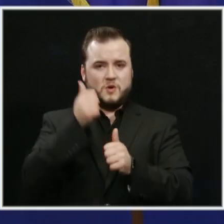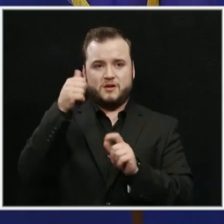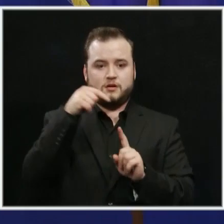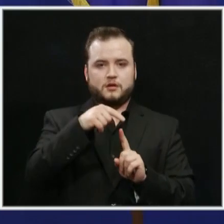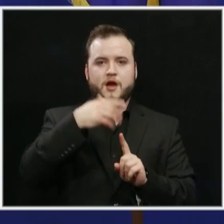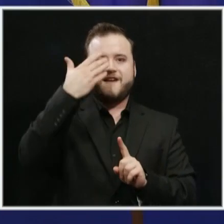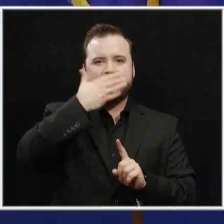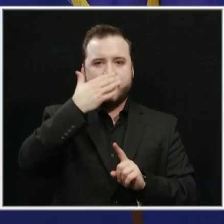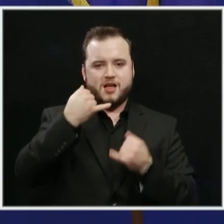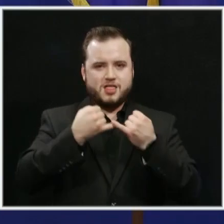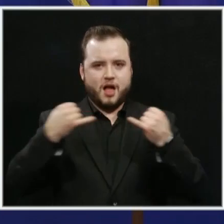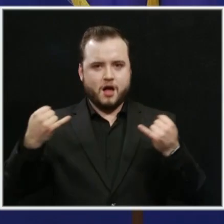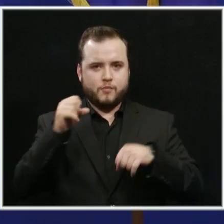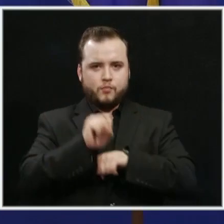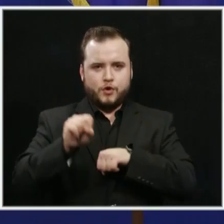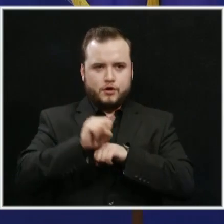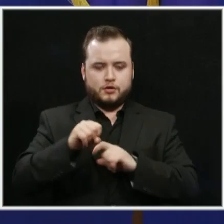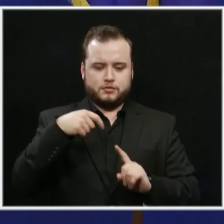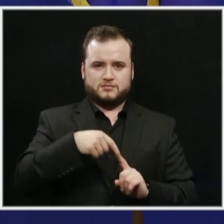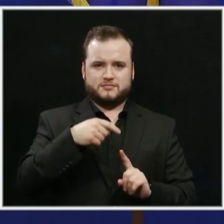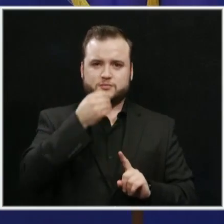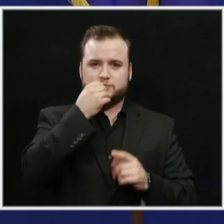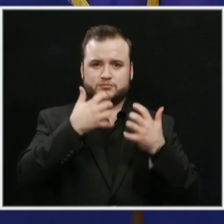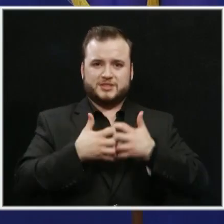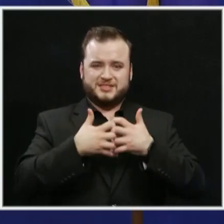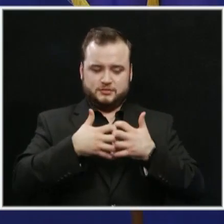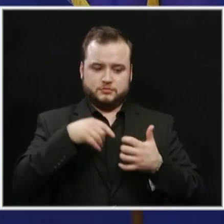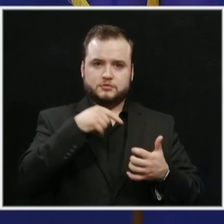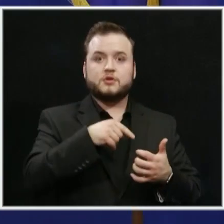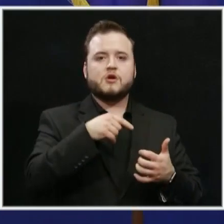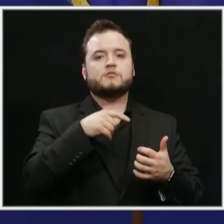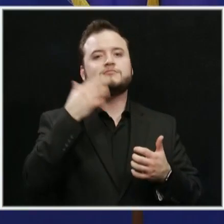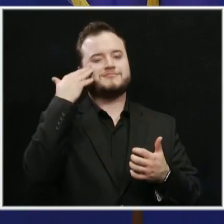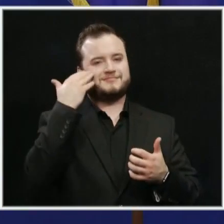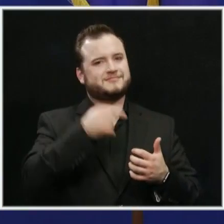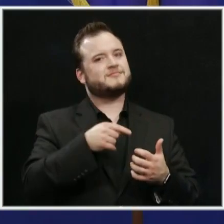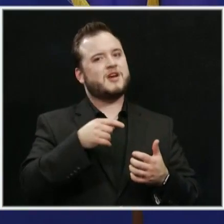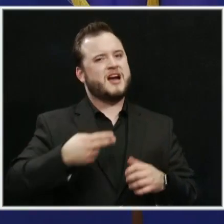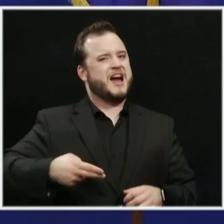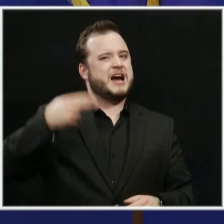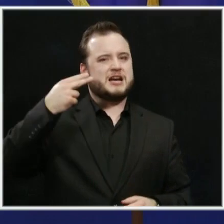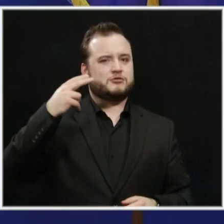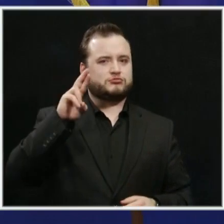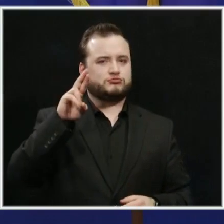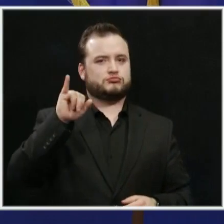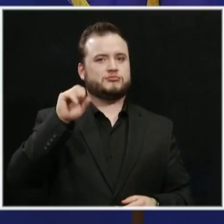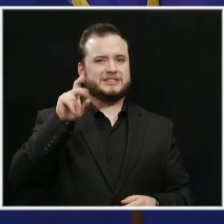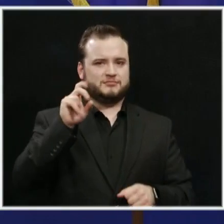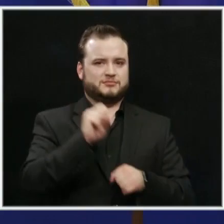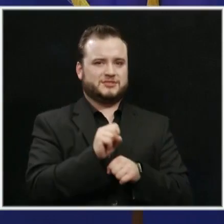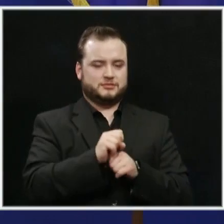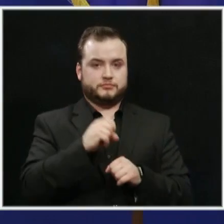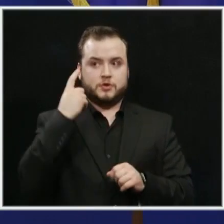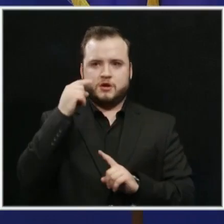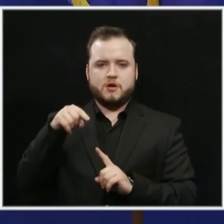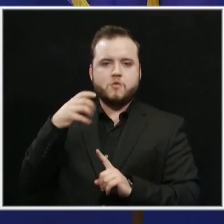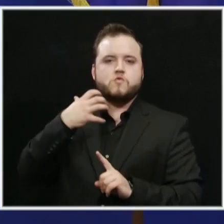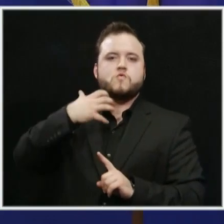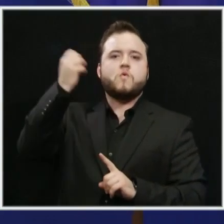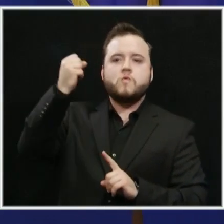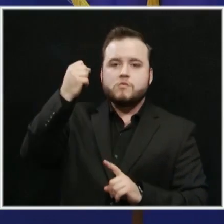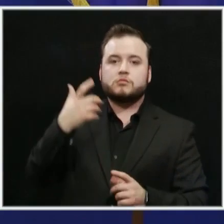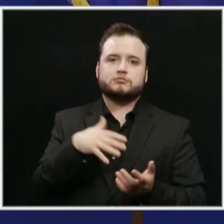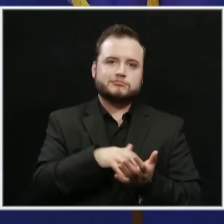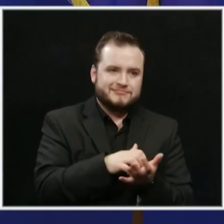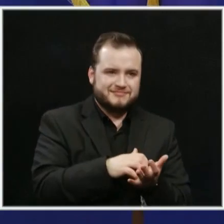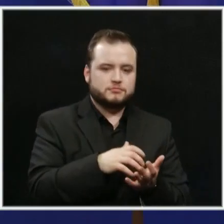put at the most risk of this, the elderly, the most vulnerable, but those who care for them. So our next two speakers